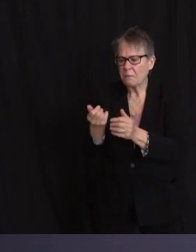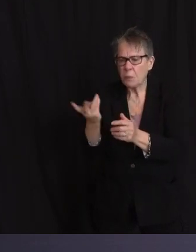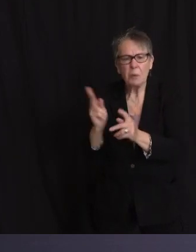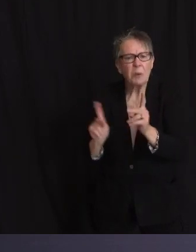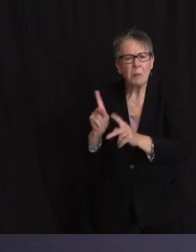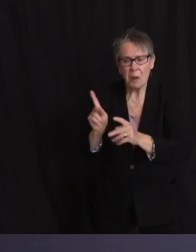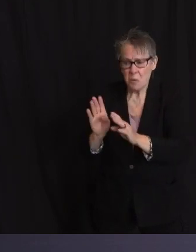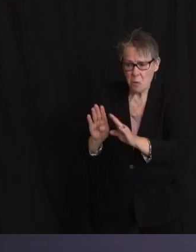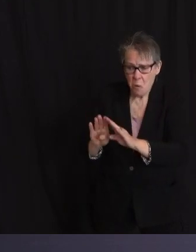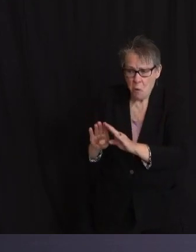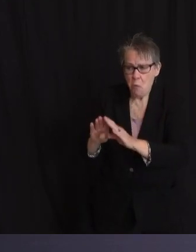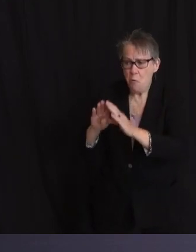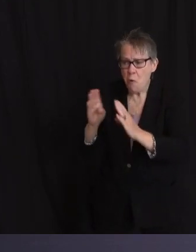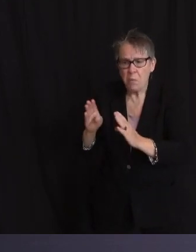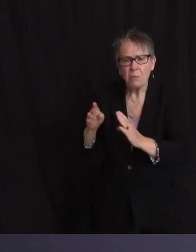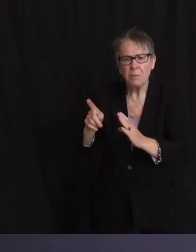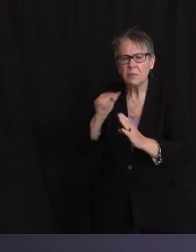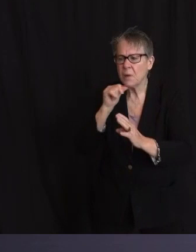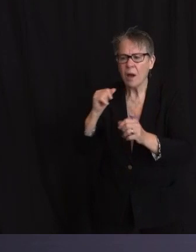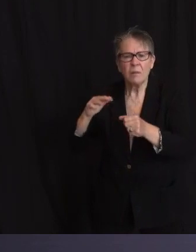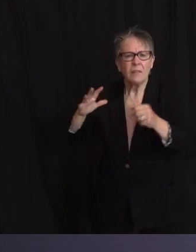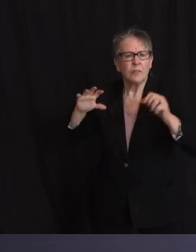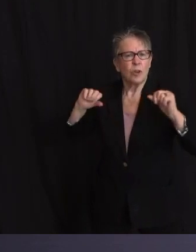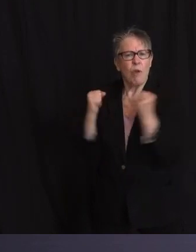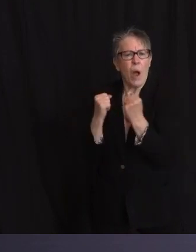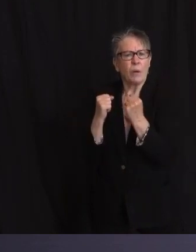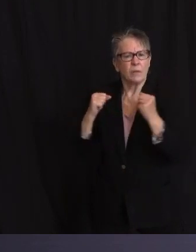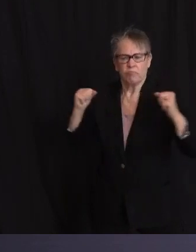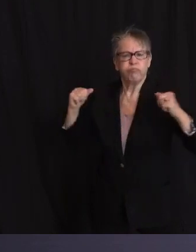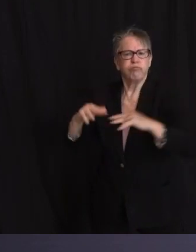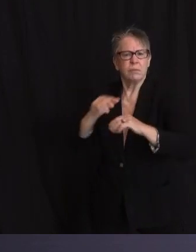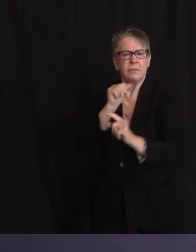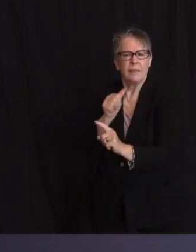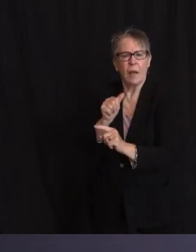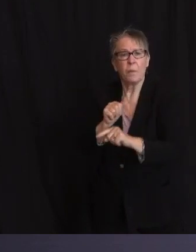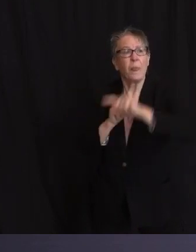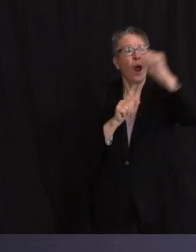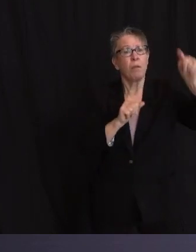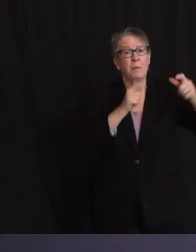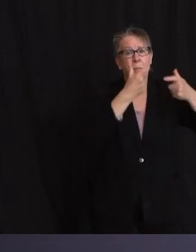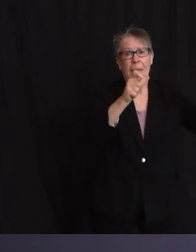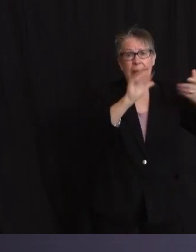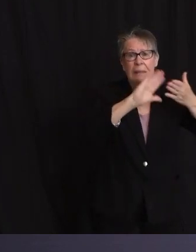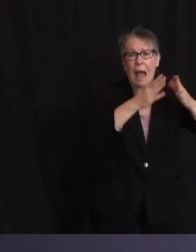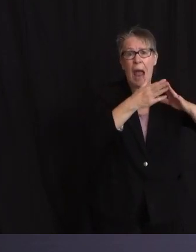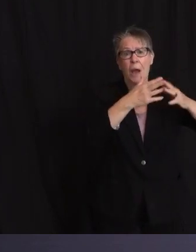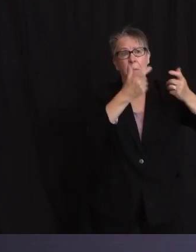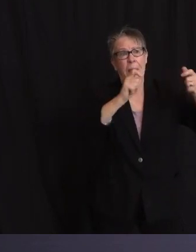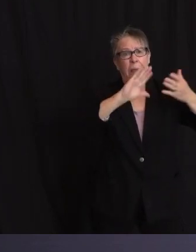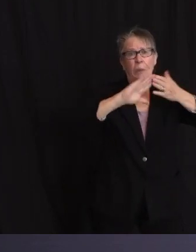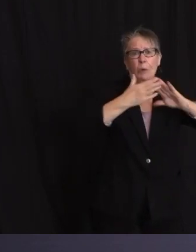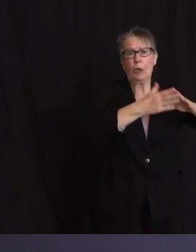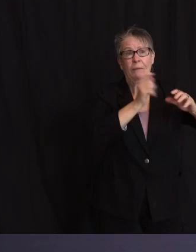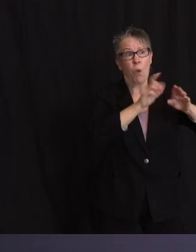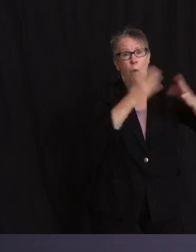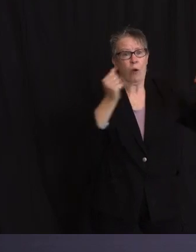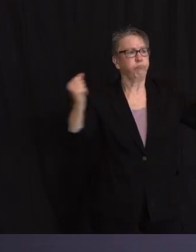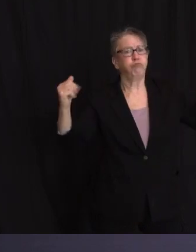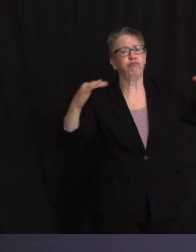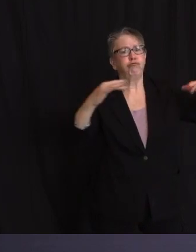large-scale construction project that was halted, if you could bear with us on that? And I don't think we're considering any other tweaks to that for the time being, Paramount,